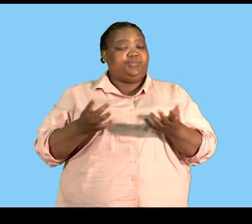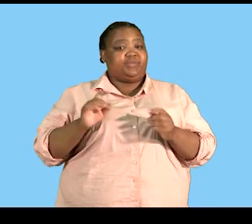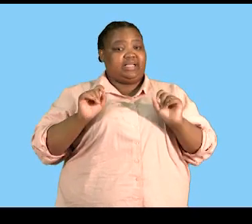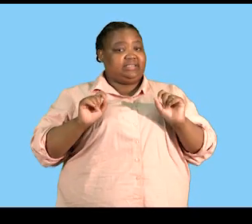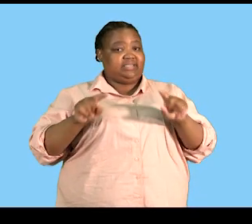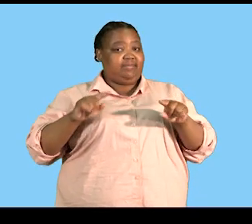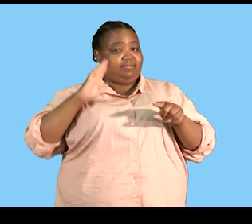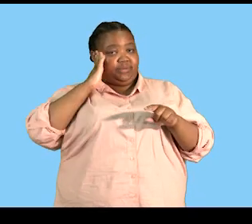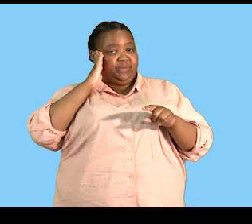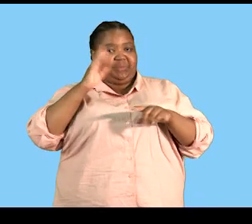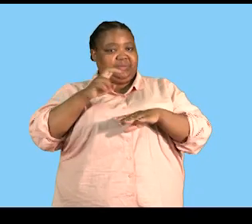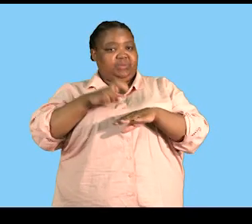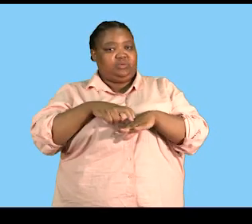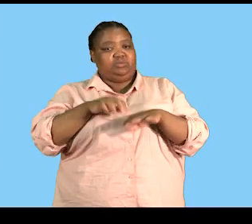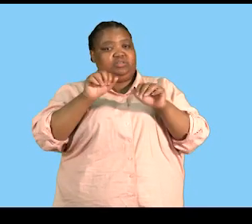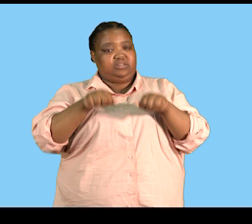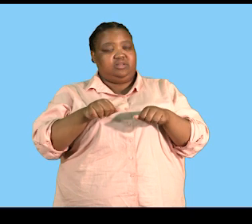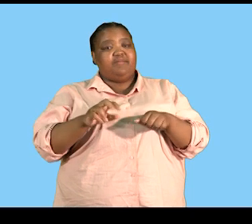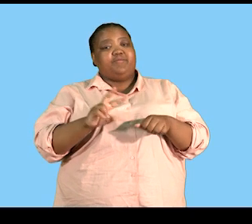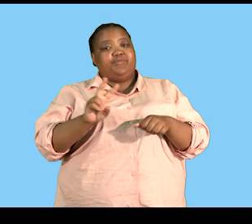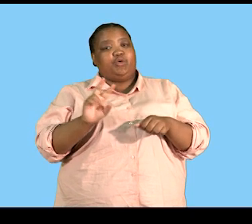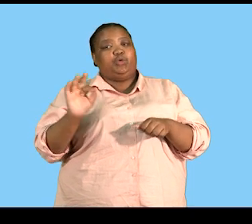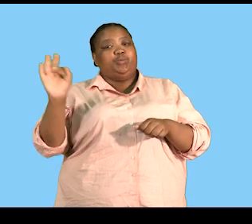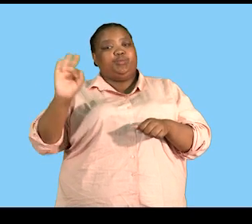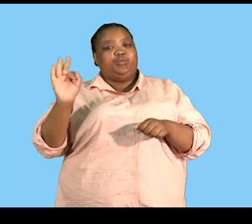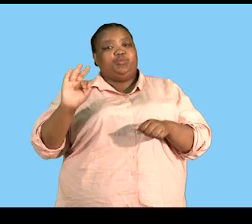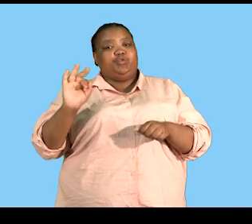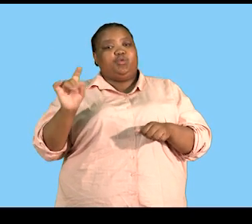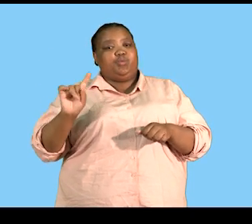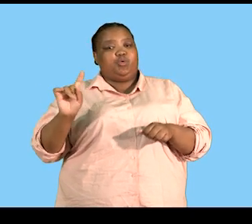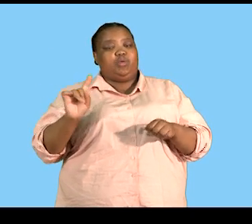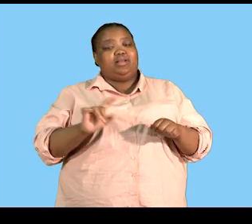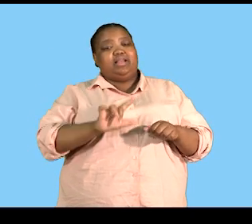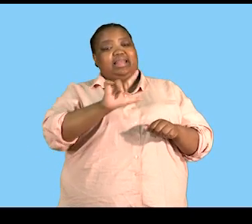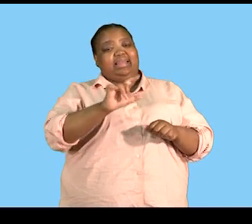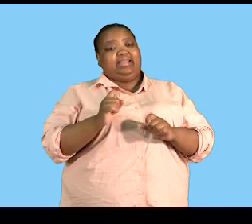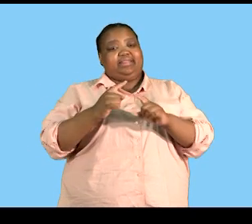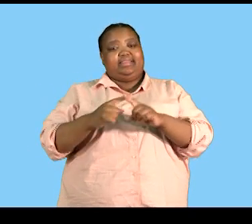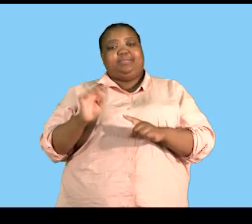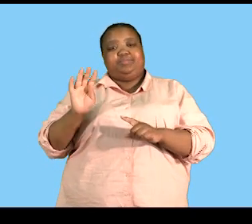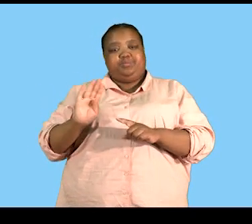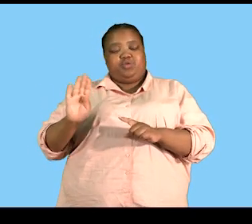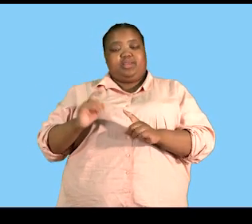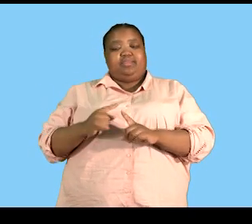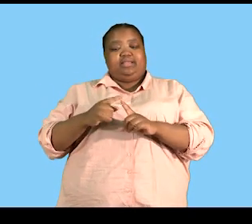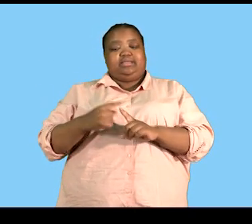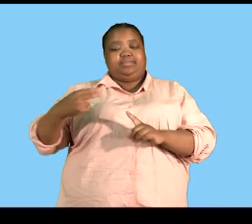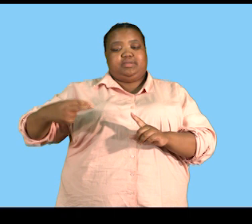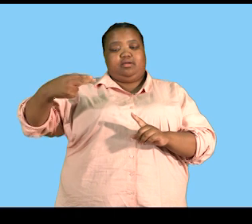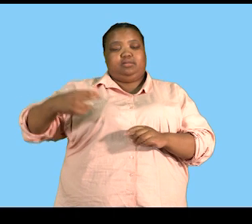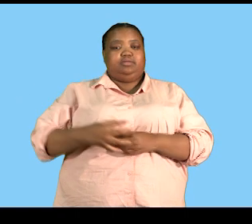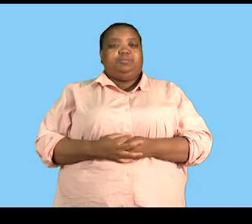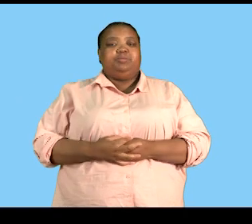to know on your own. Yeah, they would have said use the formula volume is length